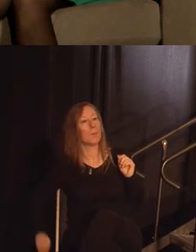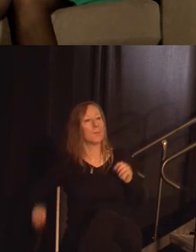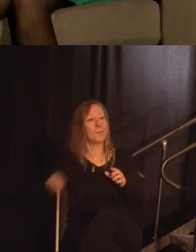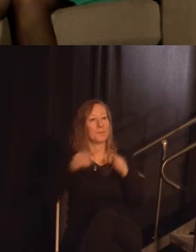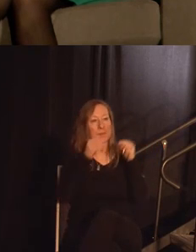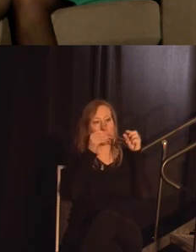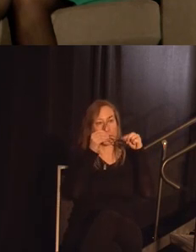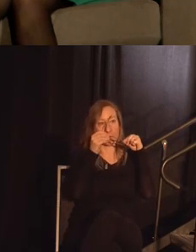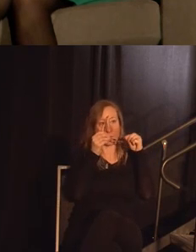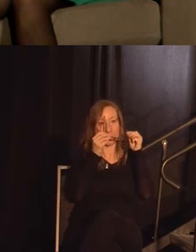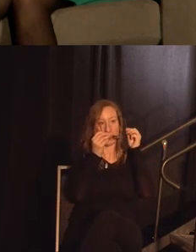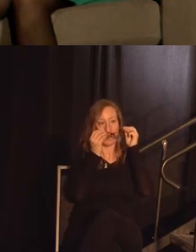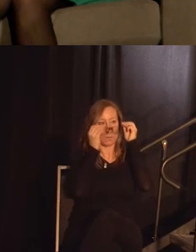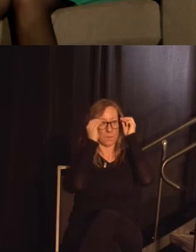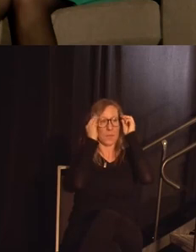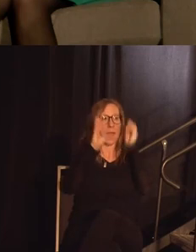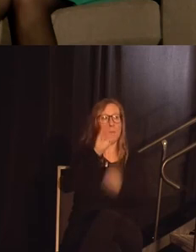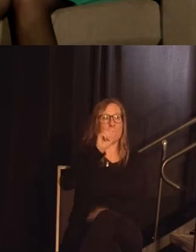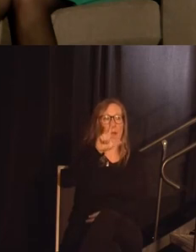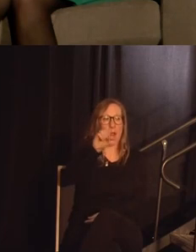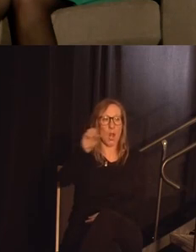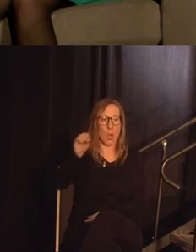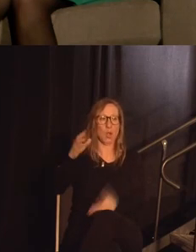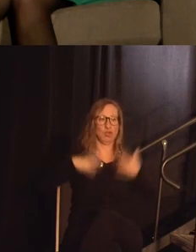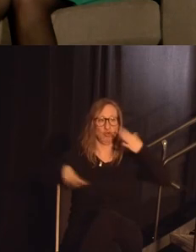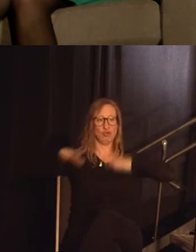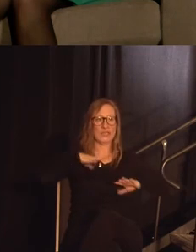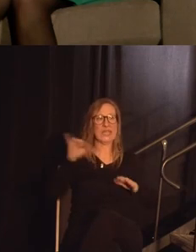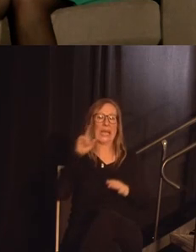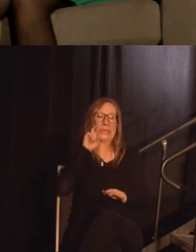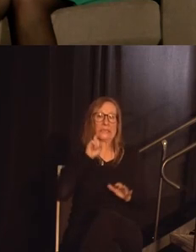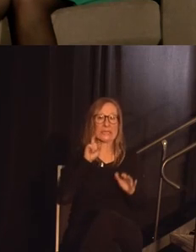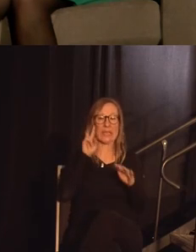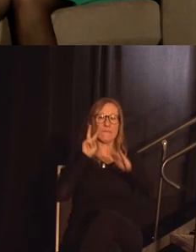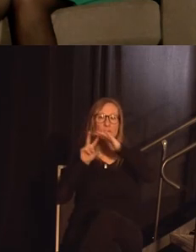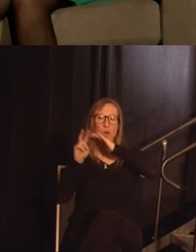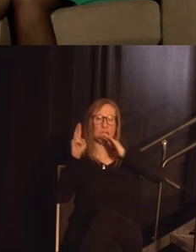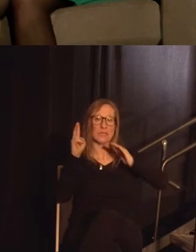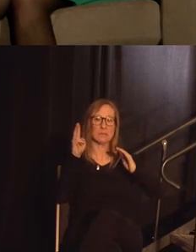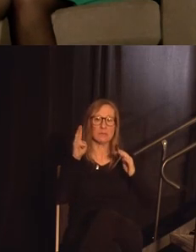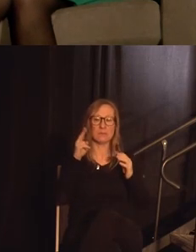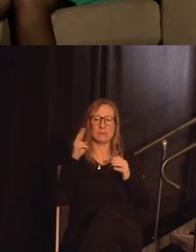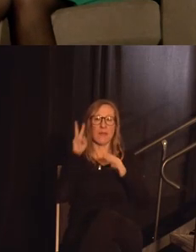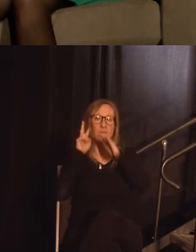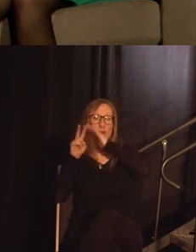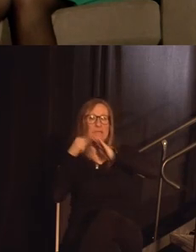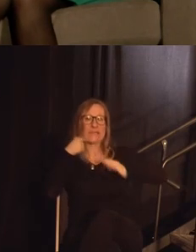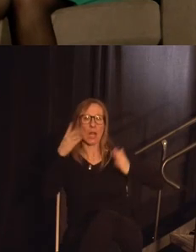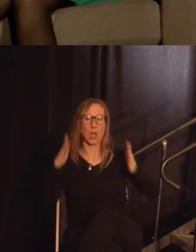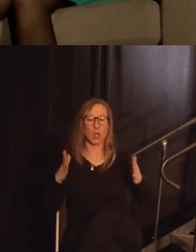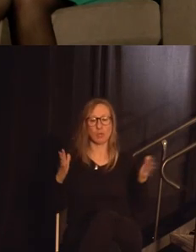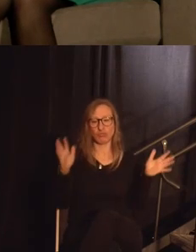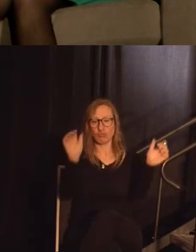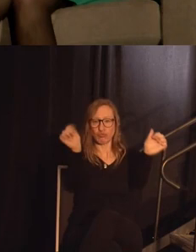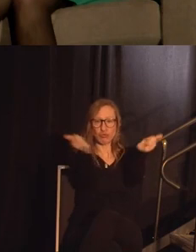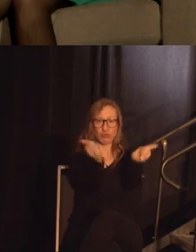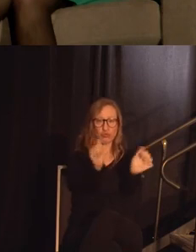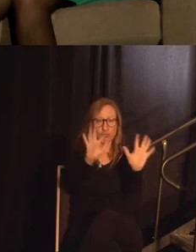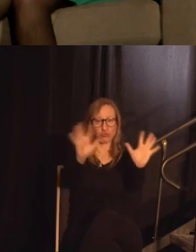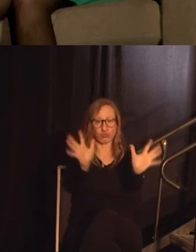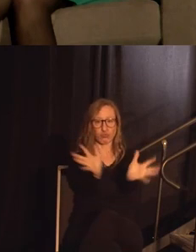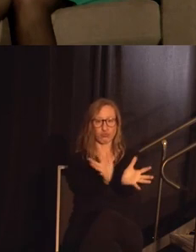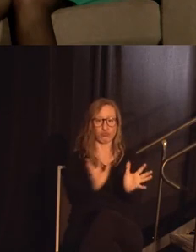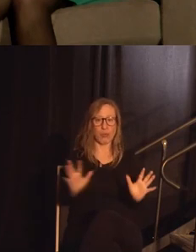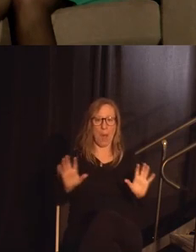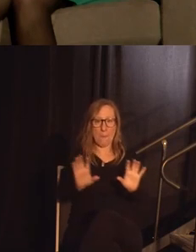corporation. Baloo, dressed as a sexy fortune teller, luxuriates in every curve of his huge, sensuous, bare